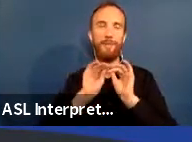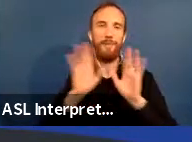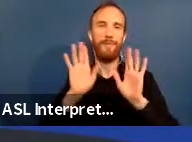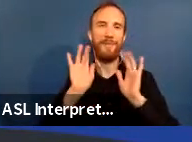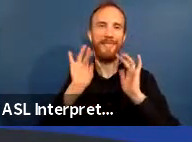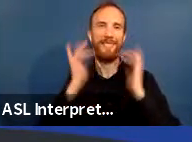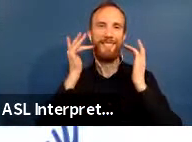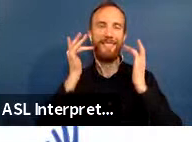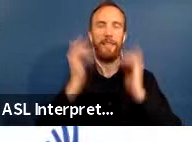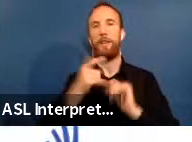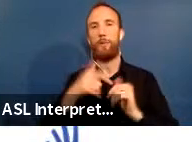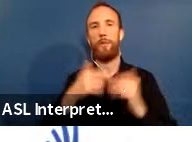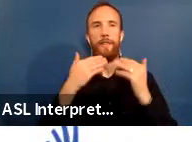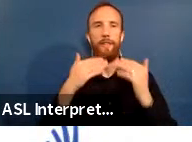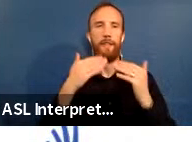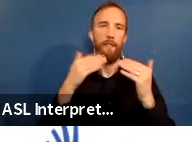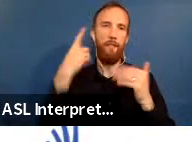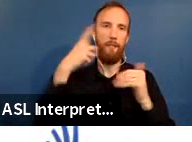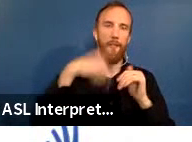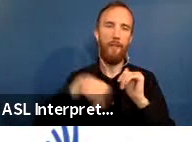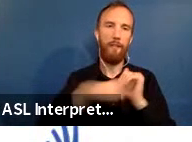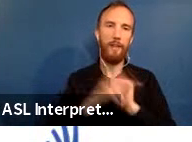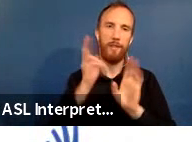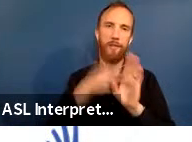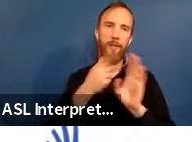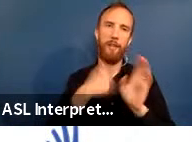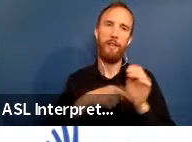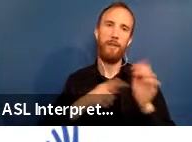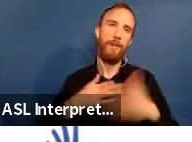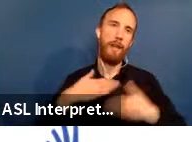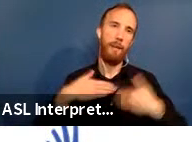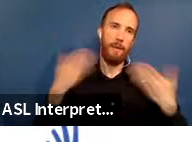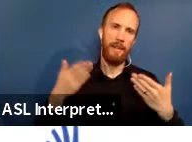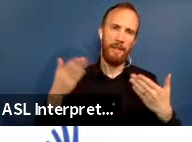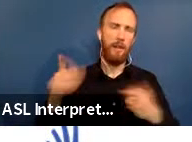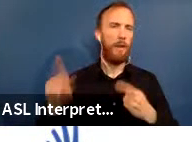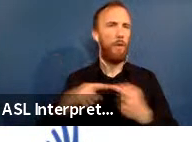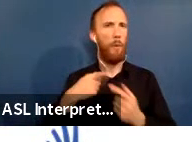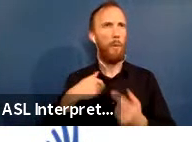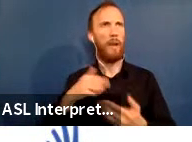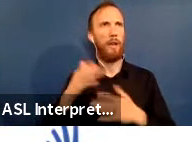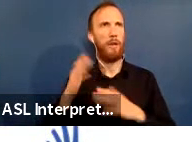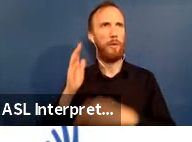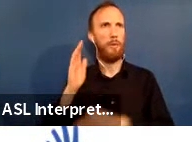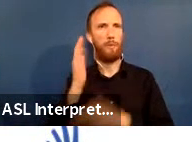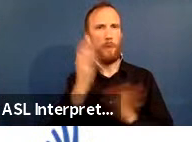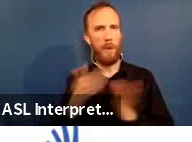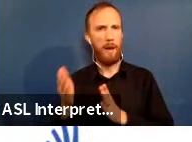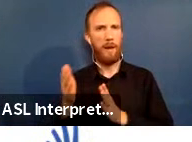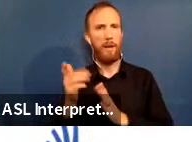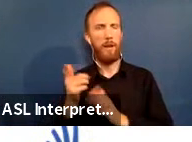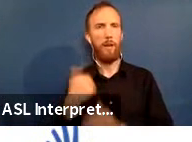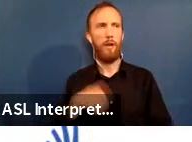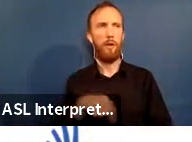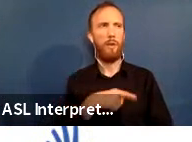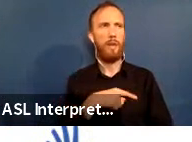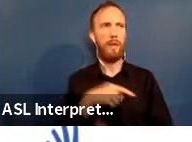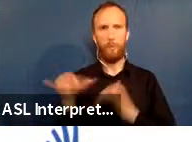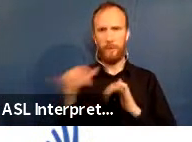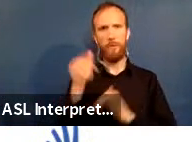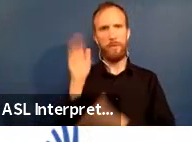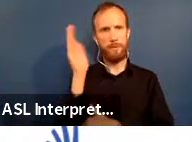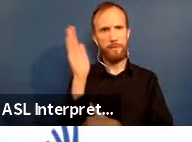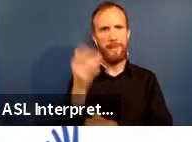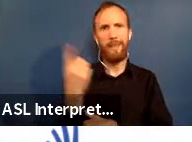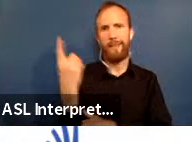us. As we were preparing for this session, we did this last year and we decided to do it again. We got together with a